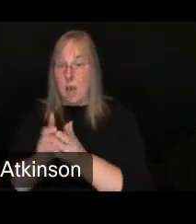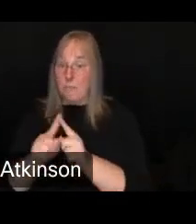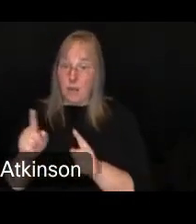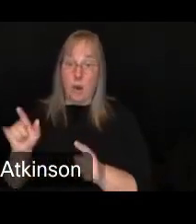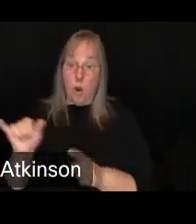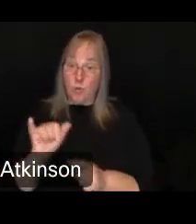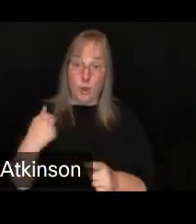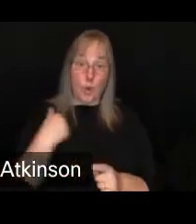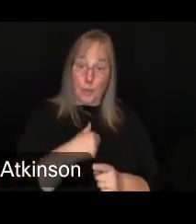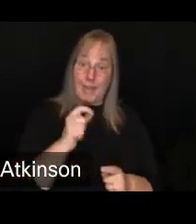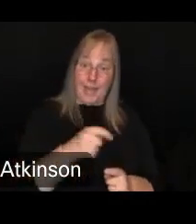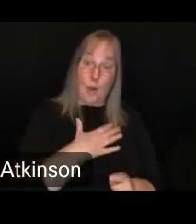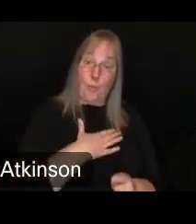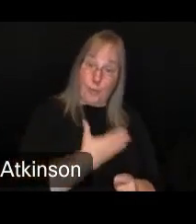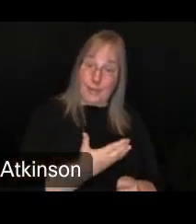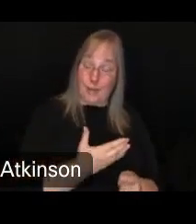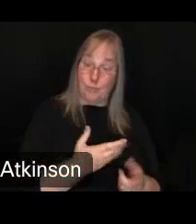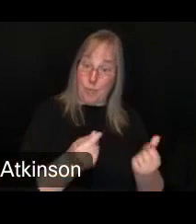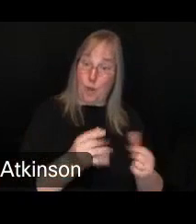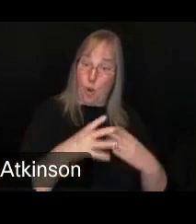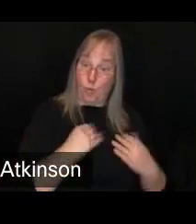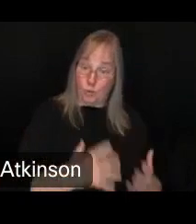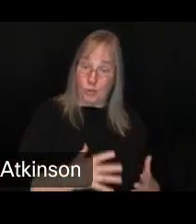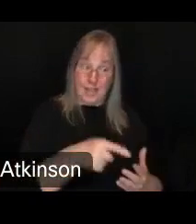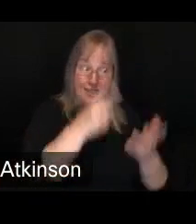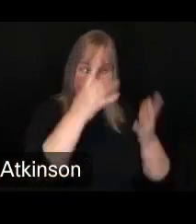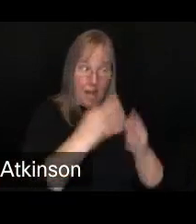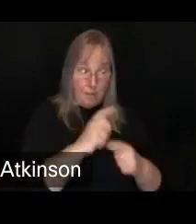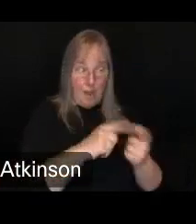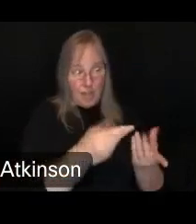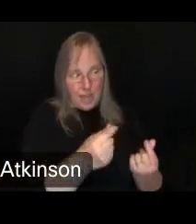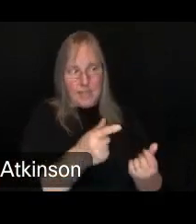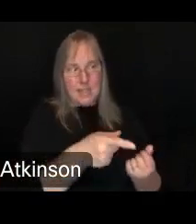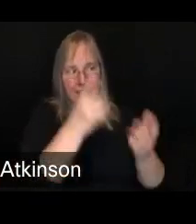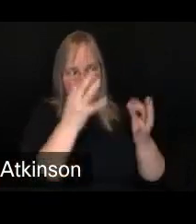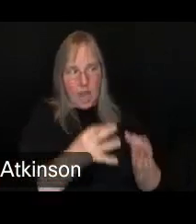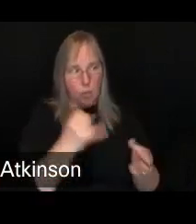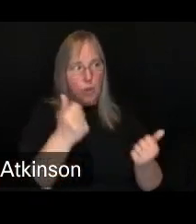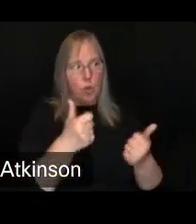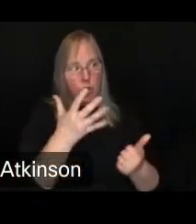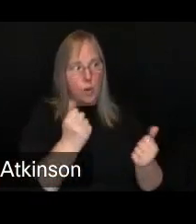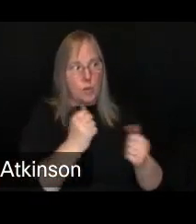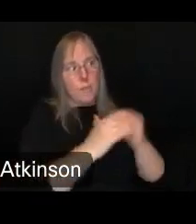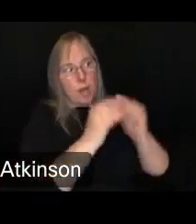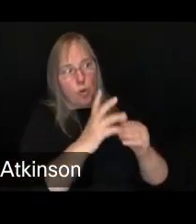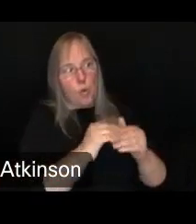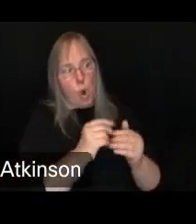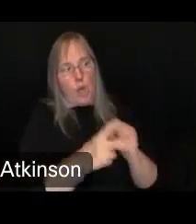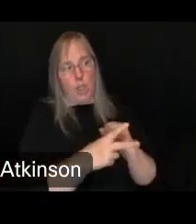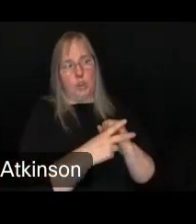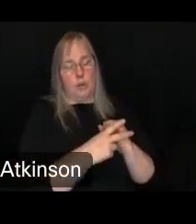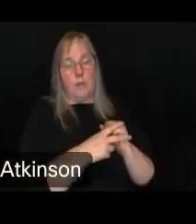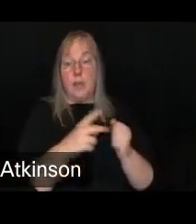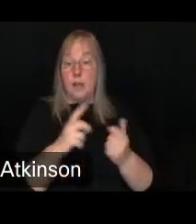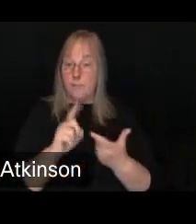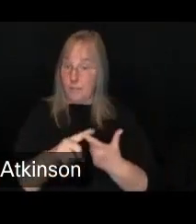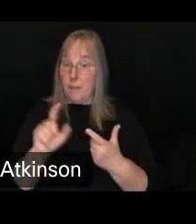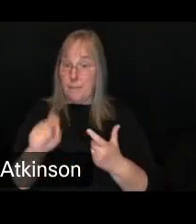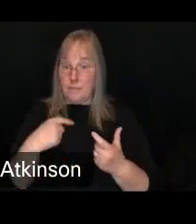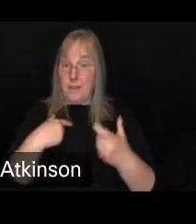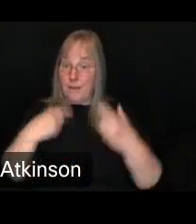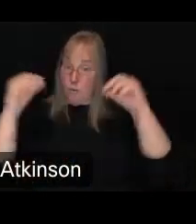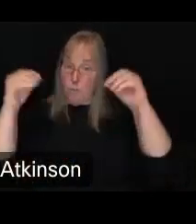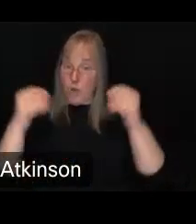make decisions about their land. They decide whether they want to develop in the future or conserve it. There has to be a market demand, right? We have to have the